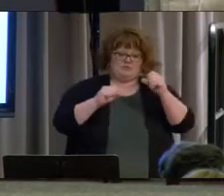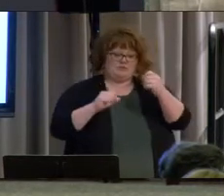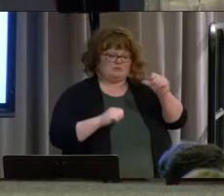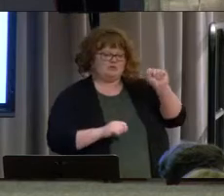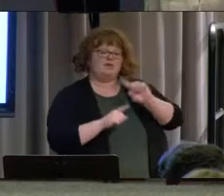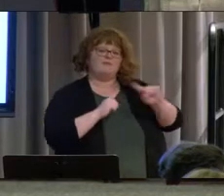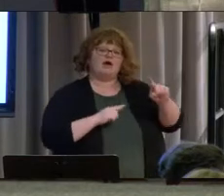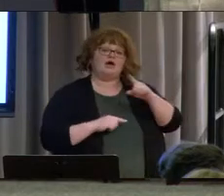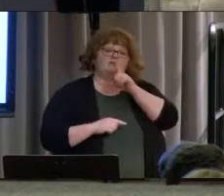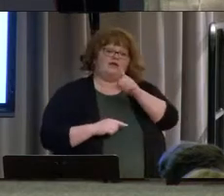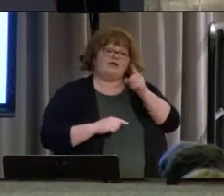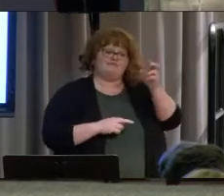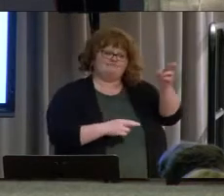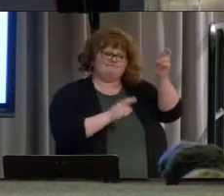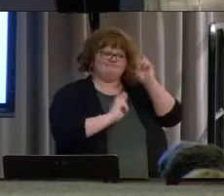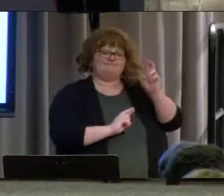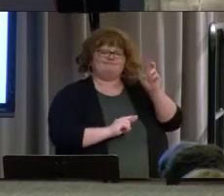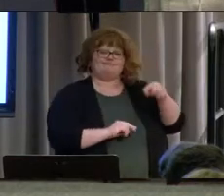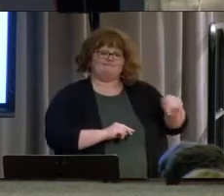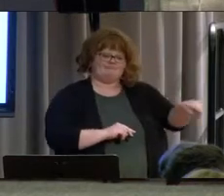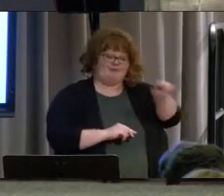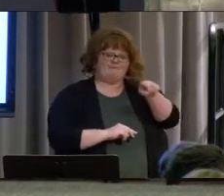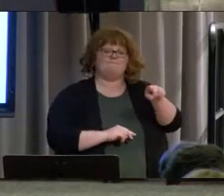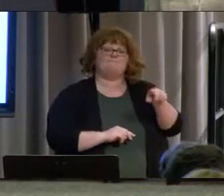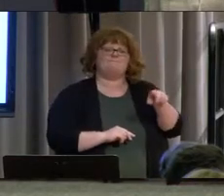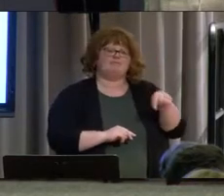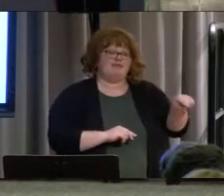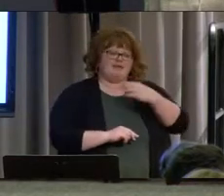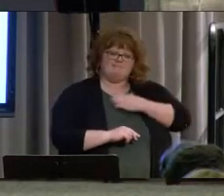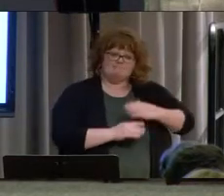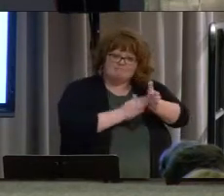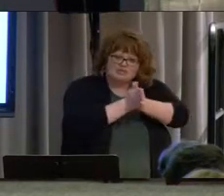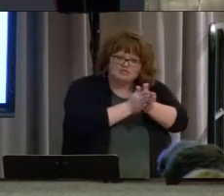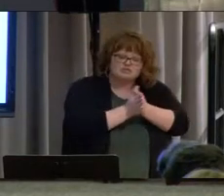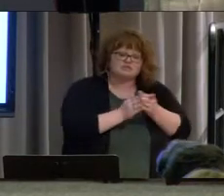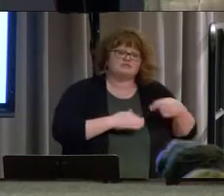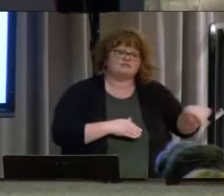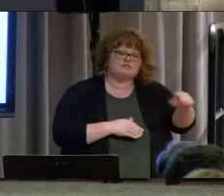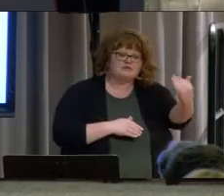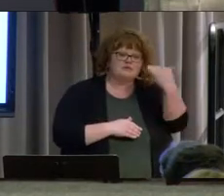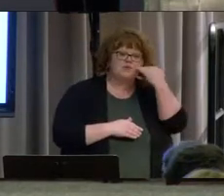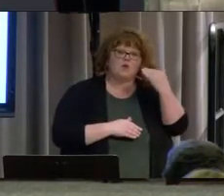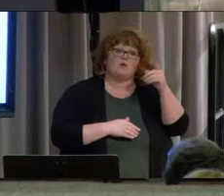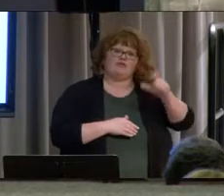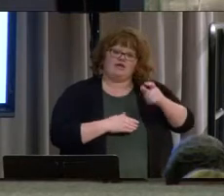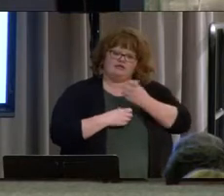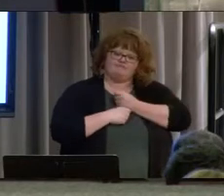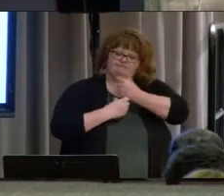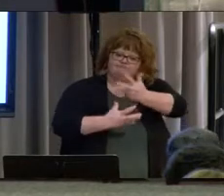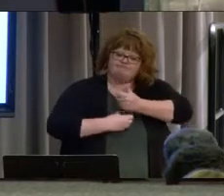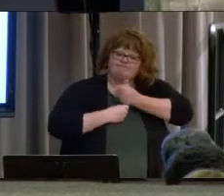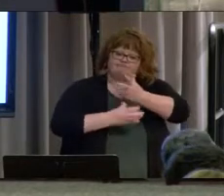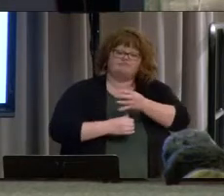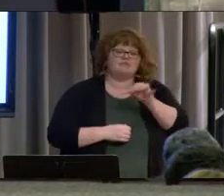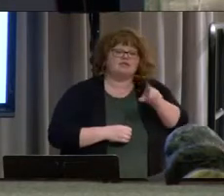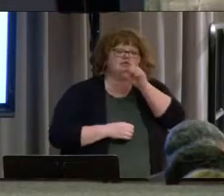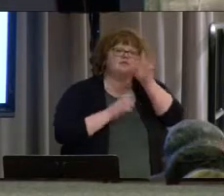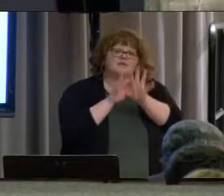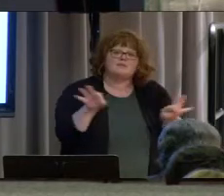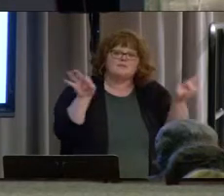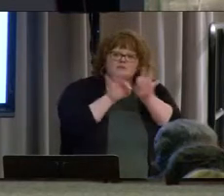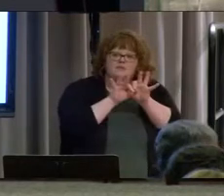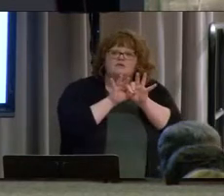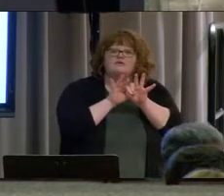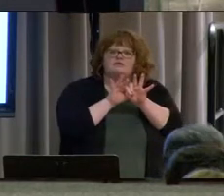admire that because they feel passionately. They know that expressing their voice is important, and they know